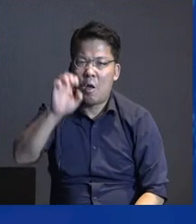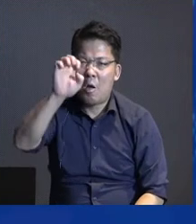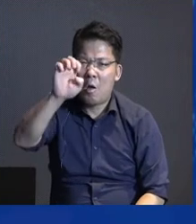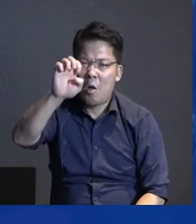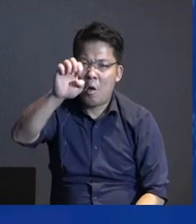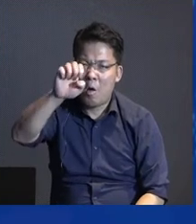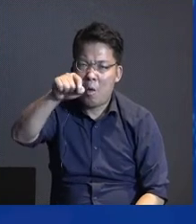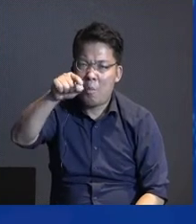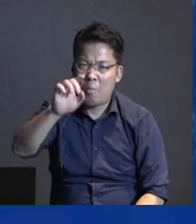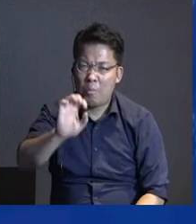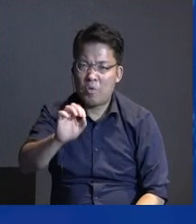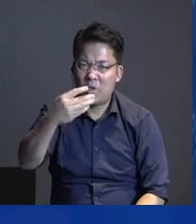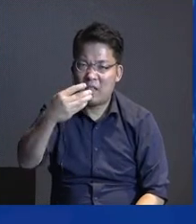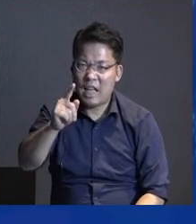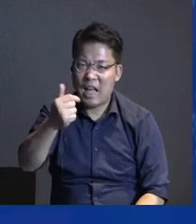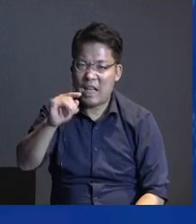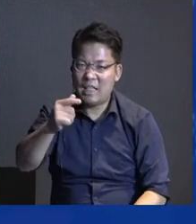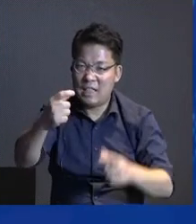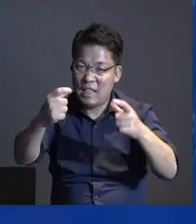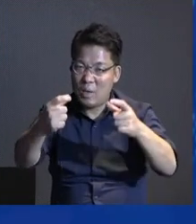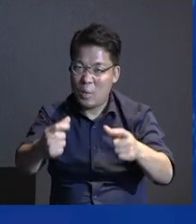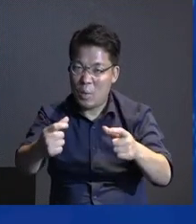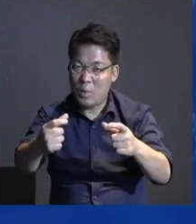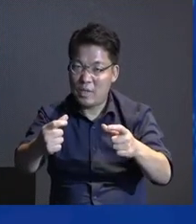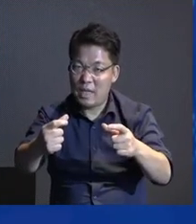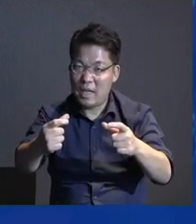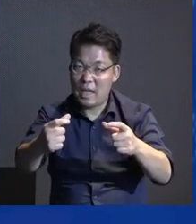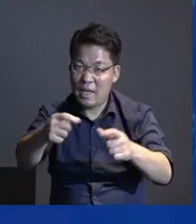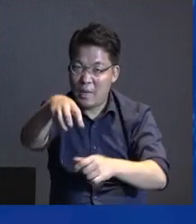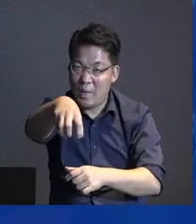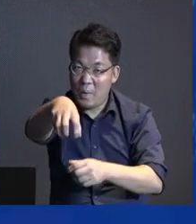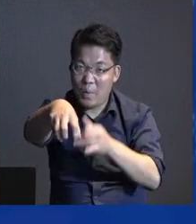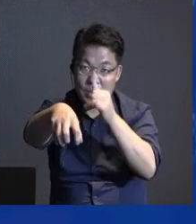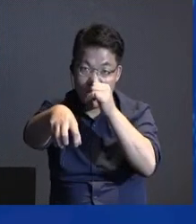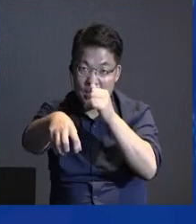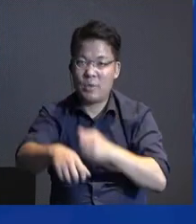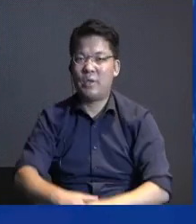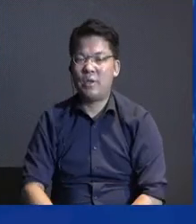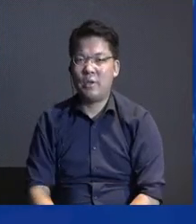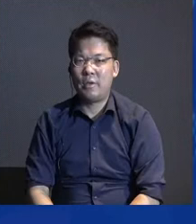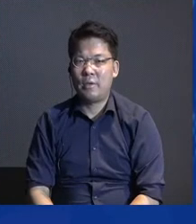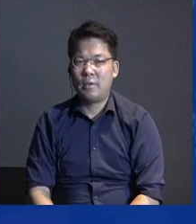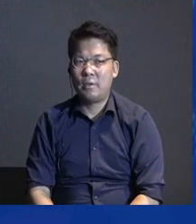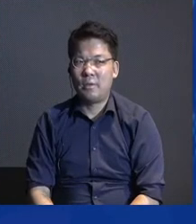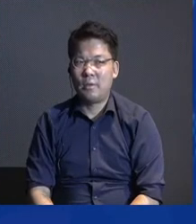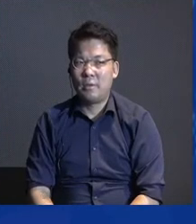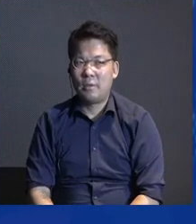from the capital of Bangkok. It occupies a total area of